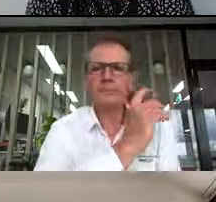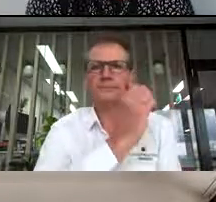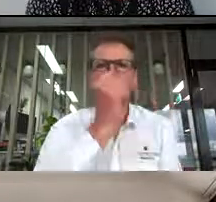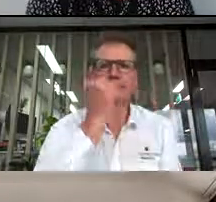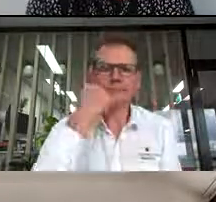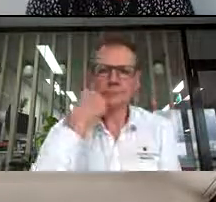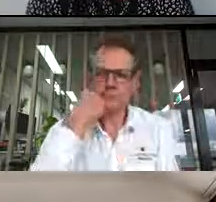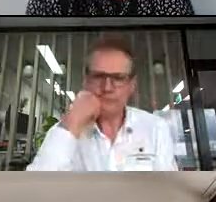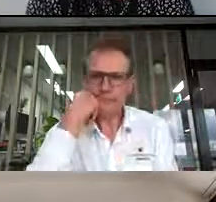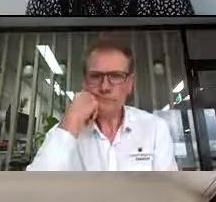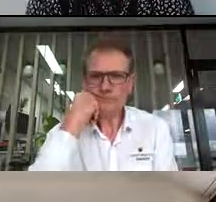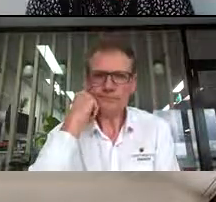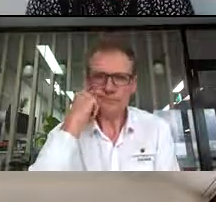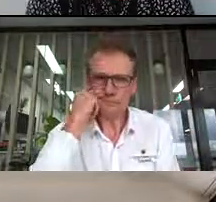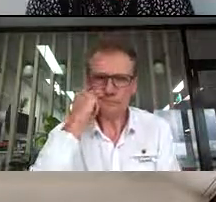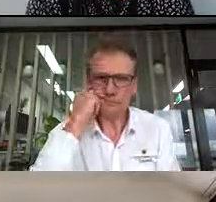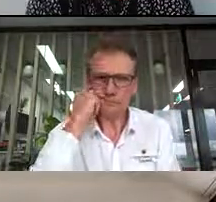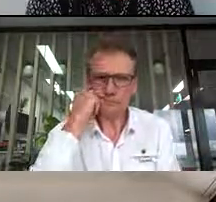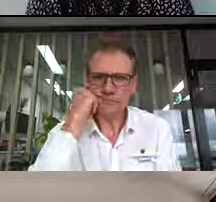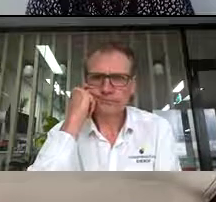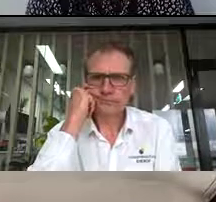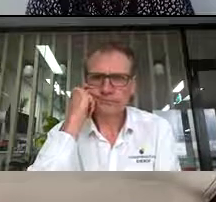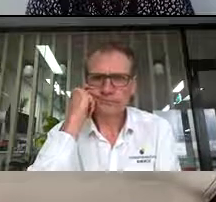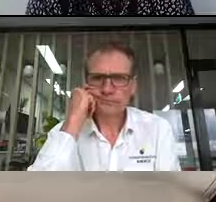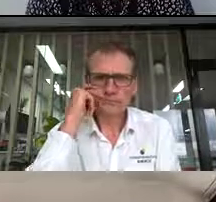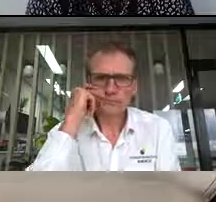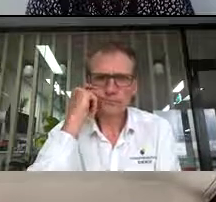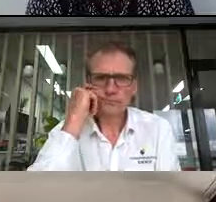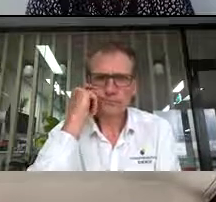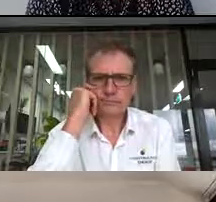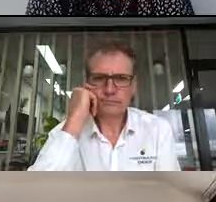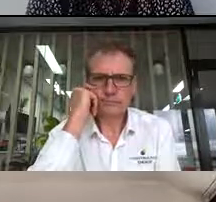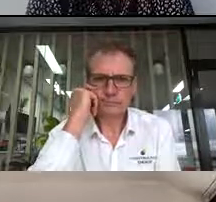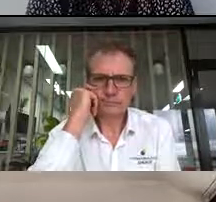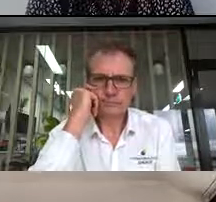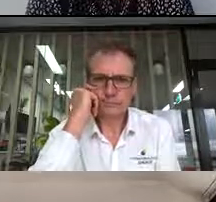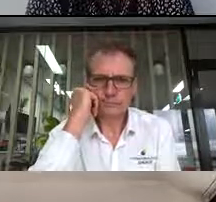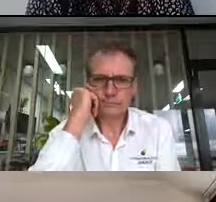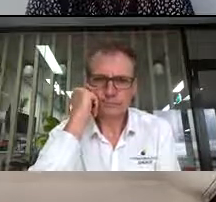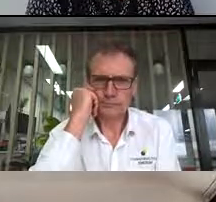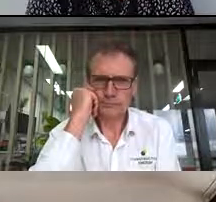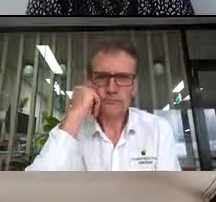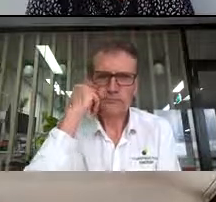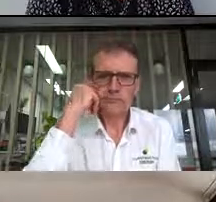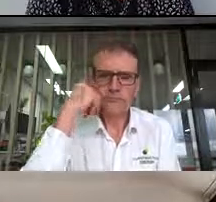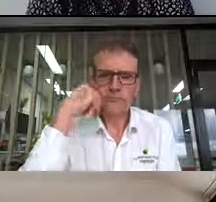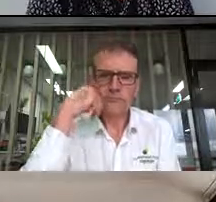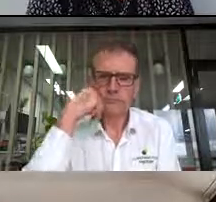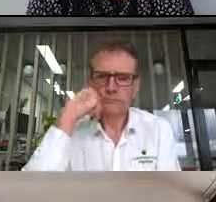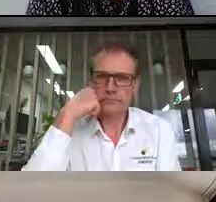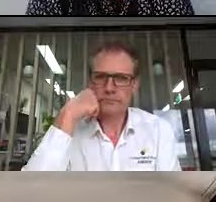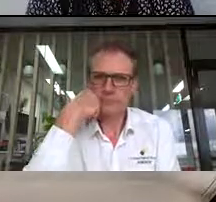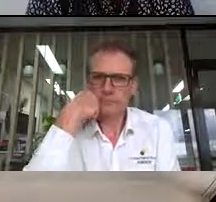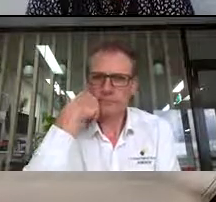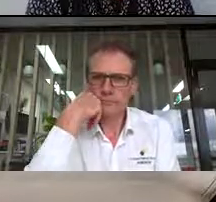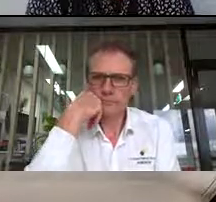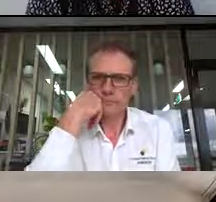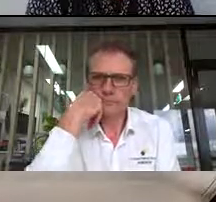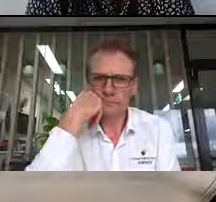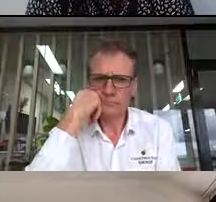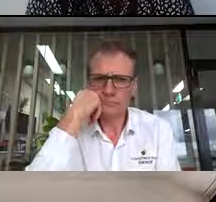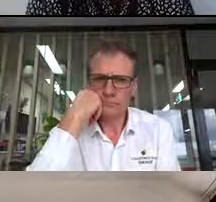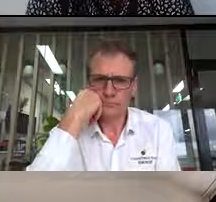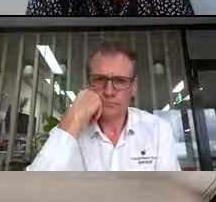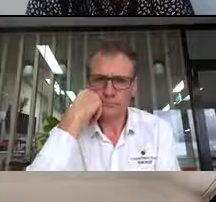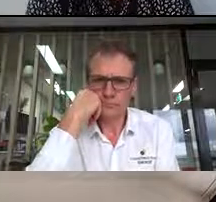a considerable input for productivity in our regions. So, you know, as we see there, political, technical and economic